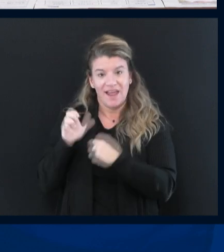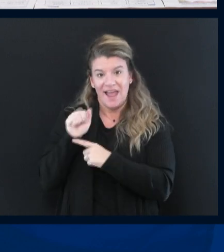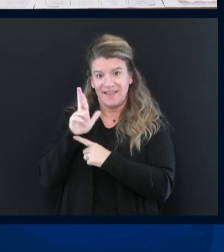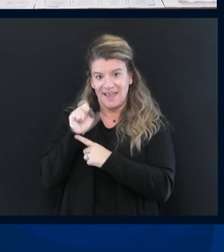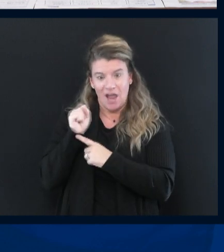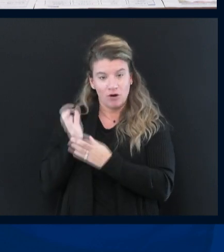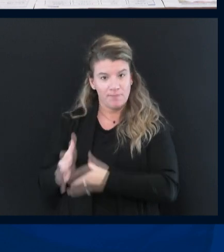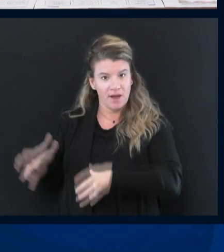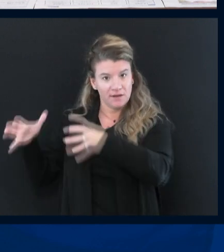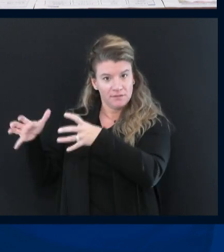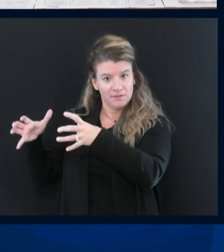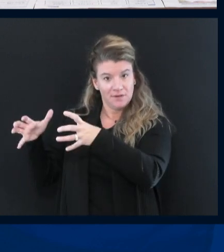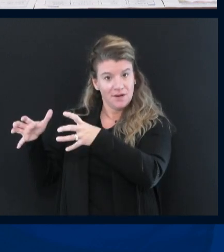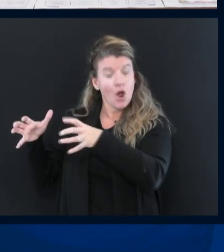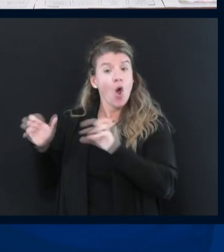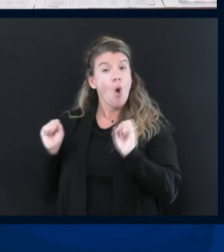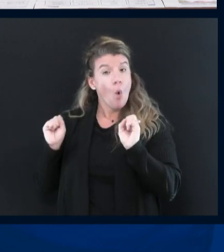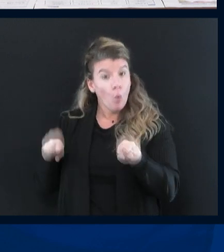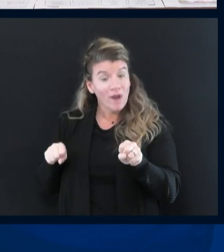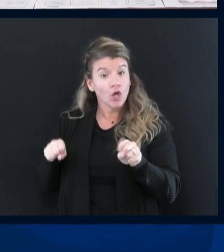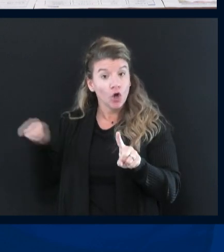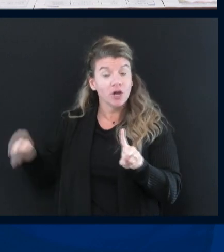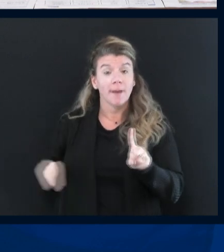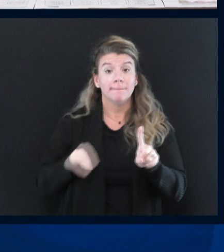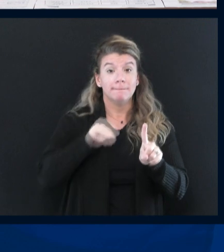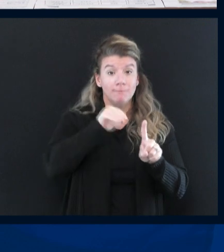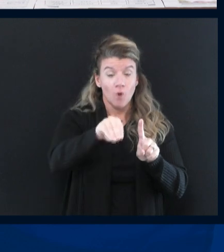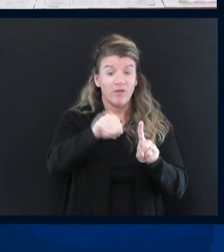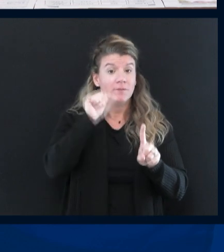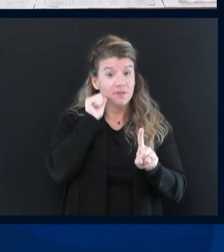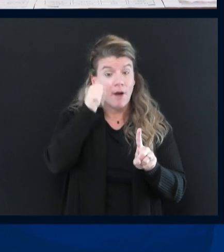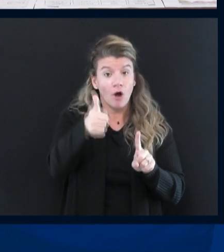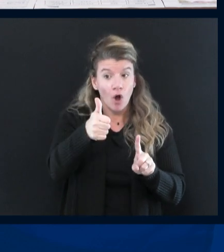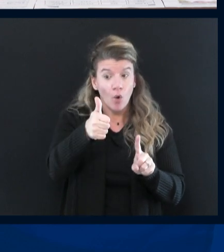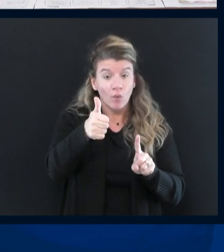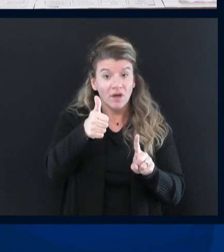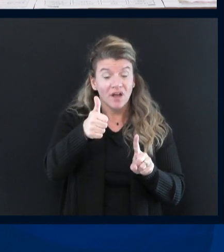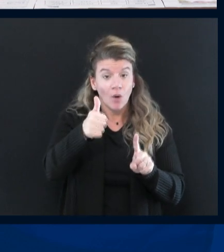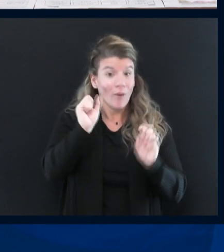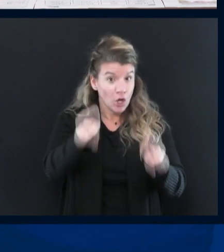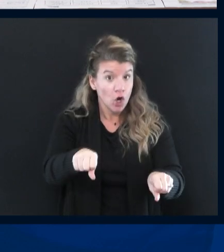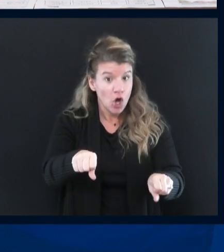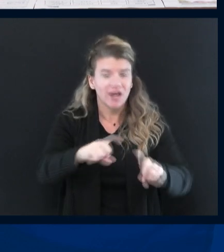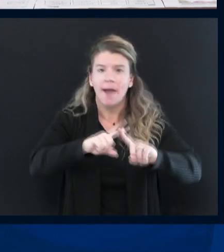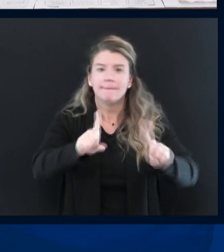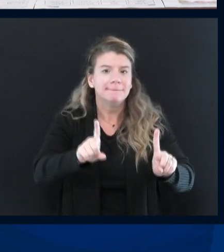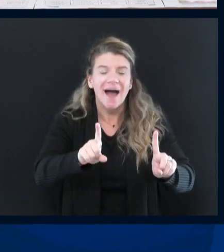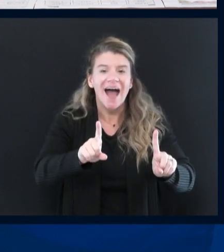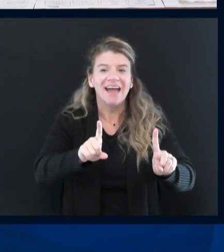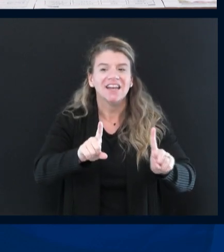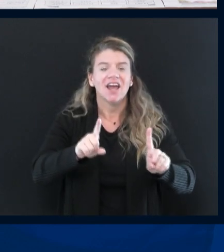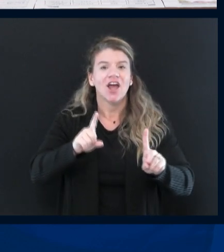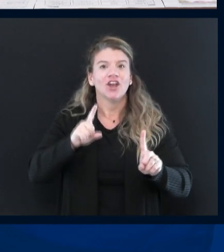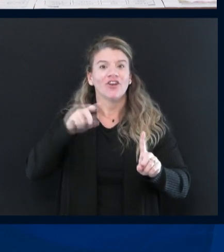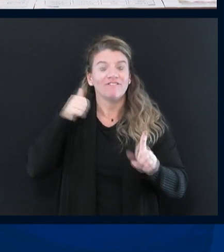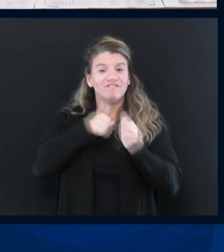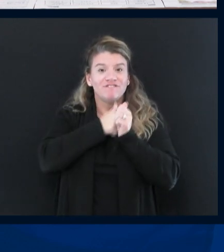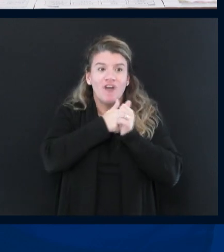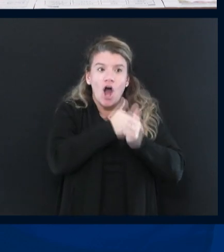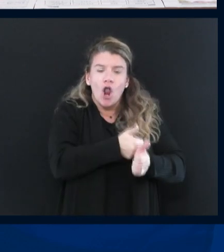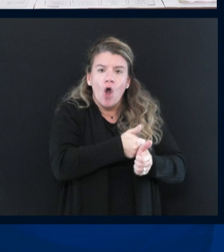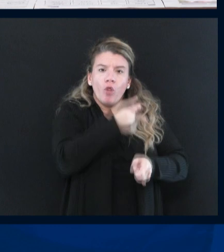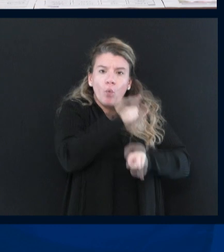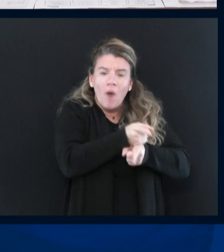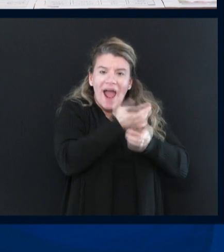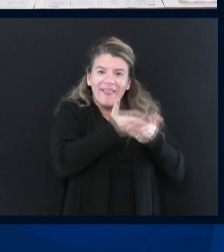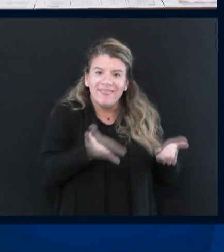side. We could move them tomorrow over to workforce, but from the standpoint of the prudent thing to do from